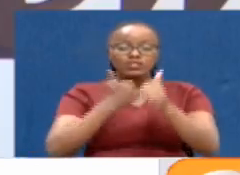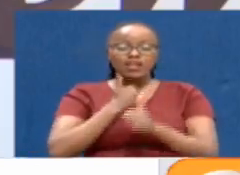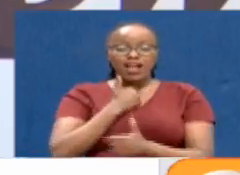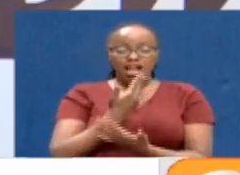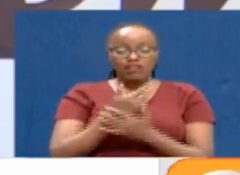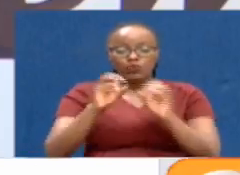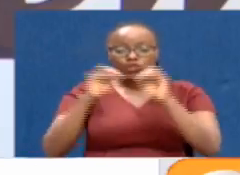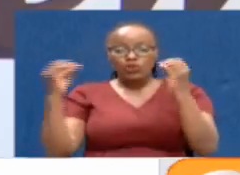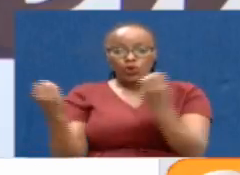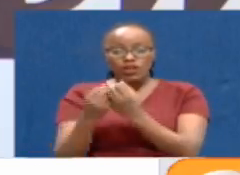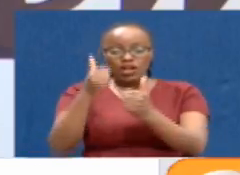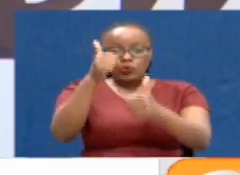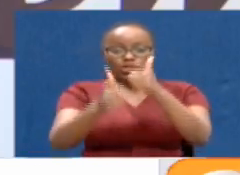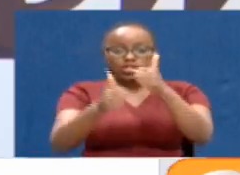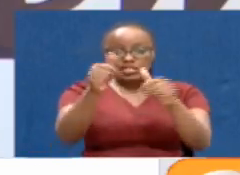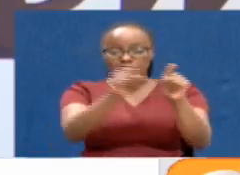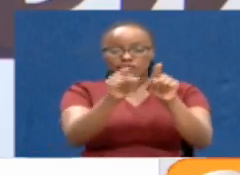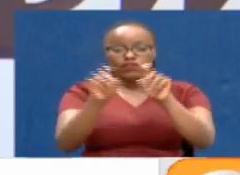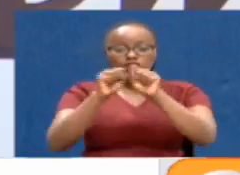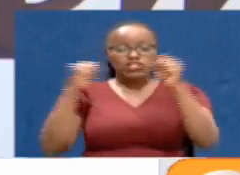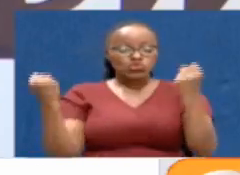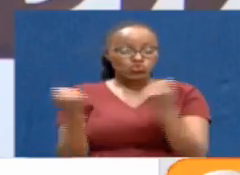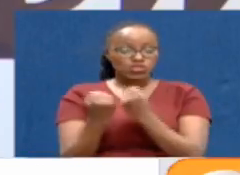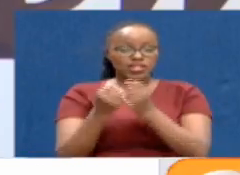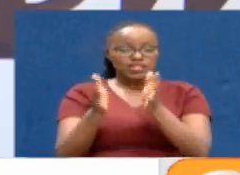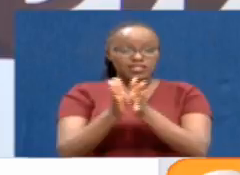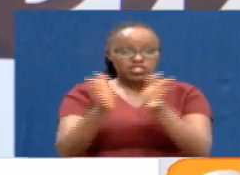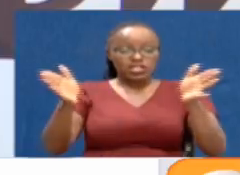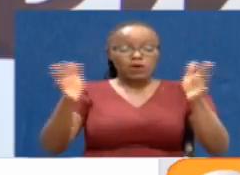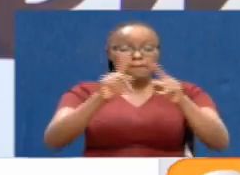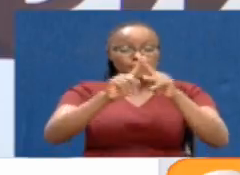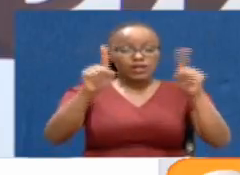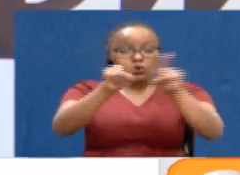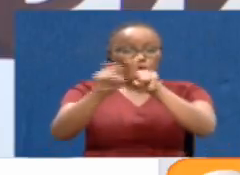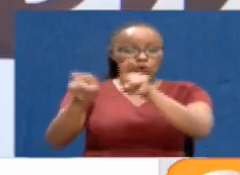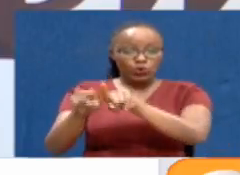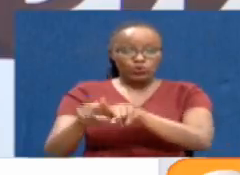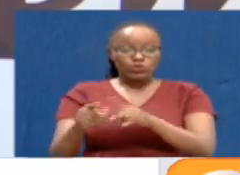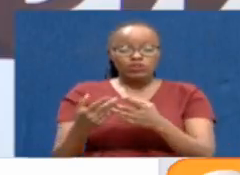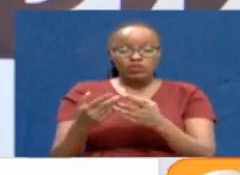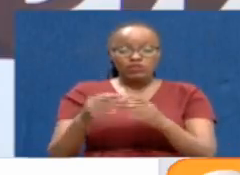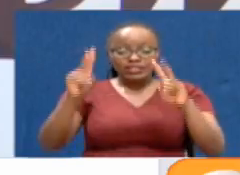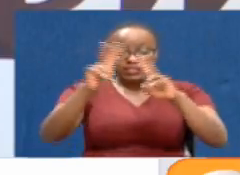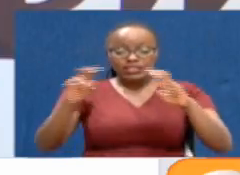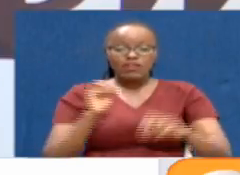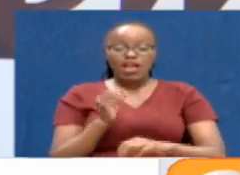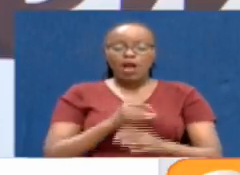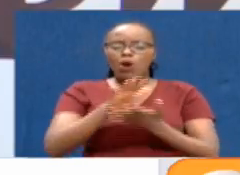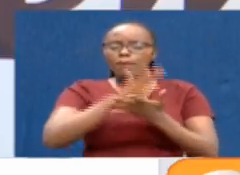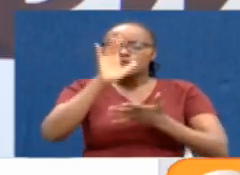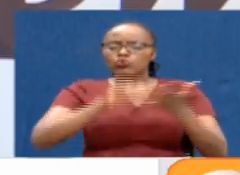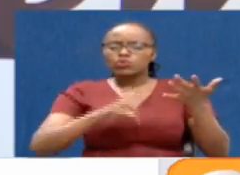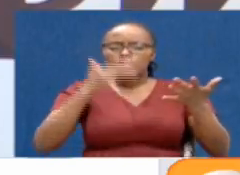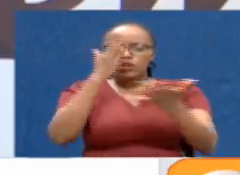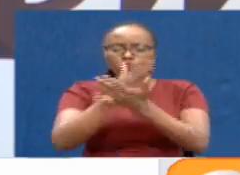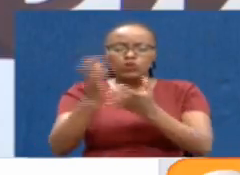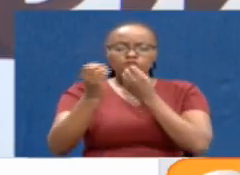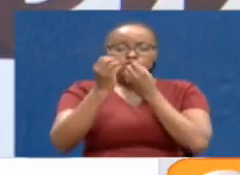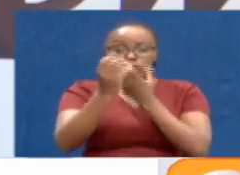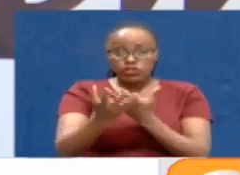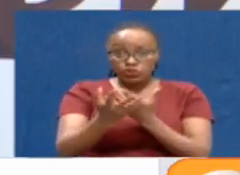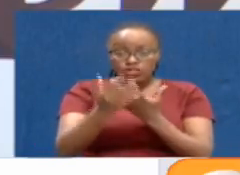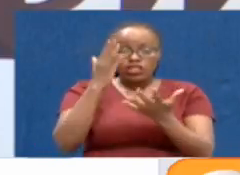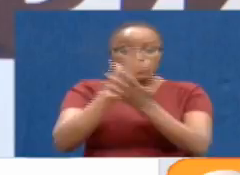on organizations and also the society at large. But of course, our survey is based on real data,